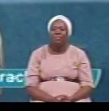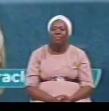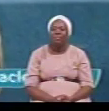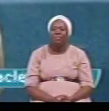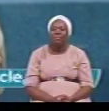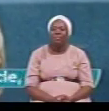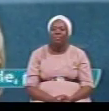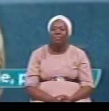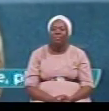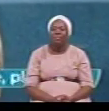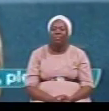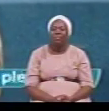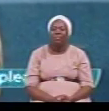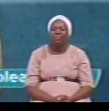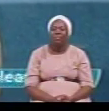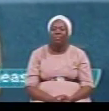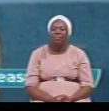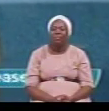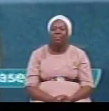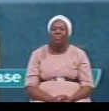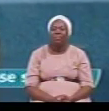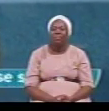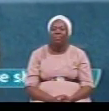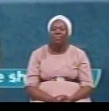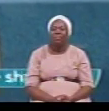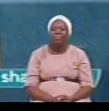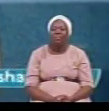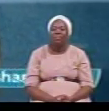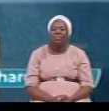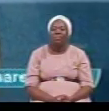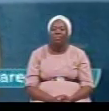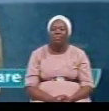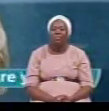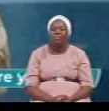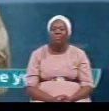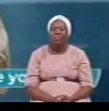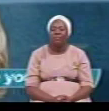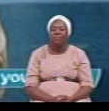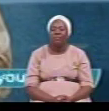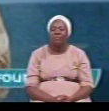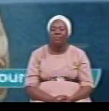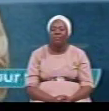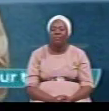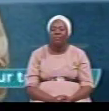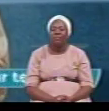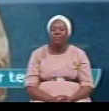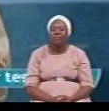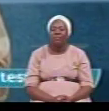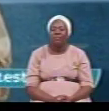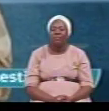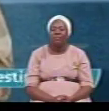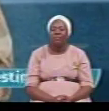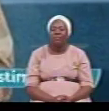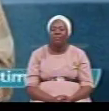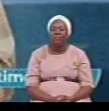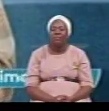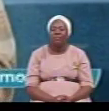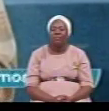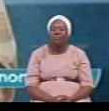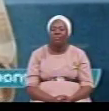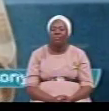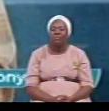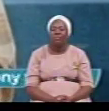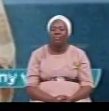wakuipa, sinendo pesa filiponse. So apa, ndino omasuka.